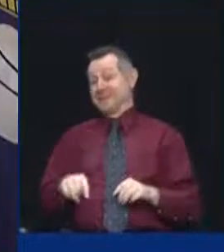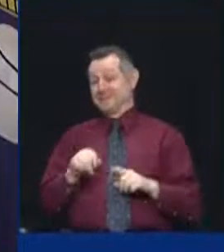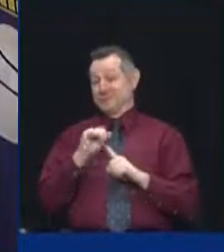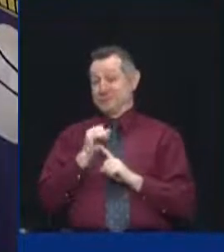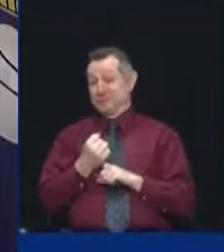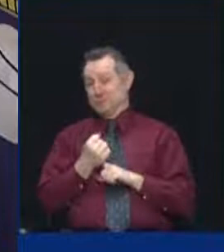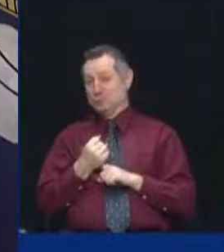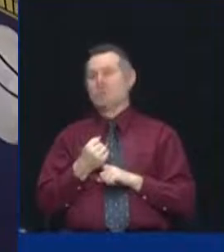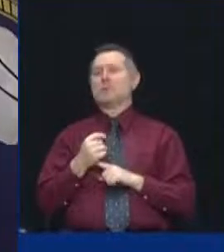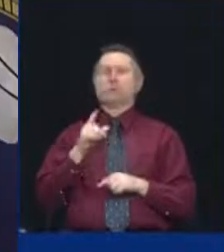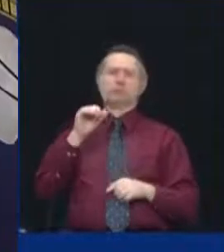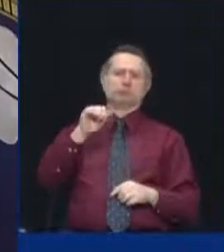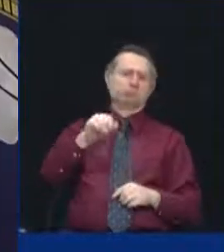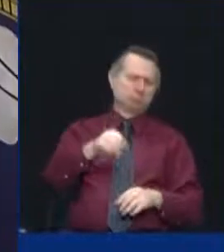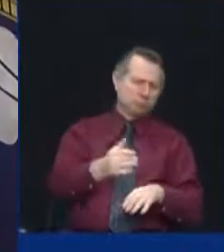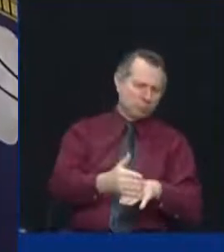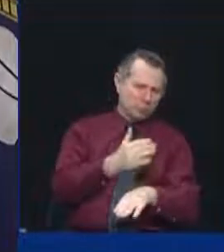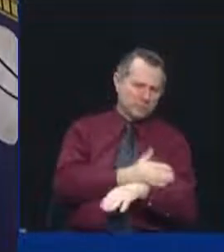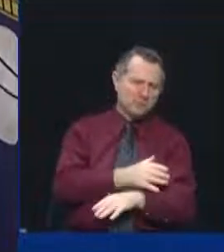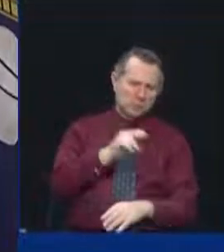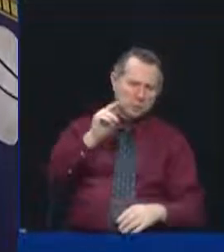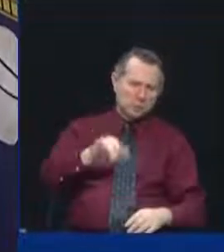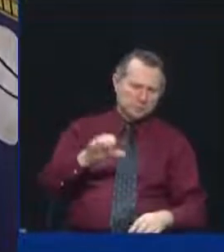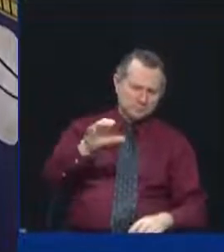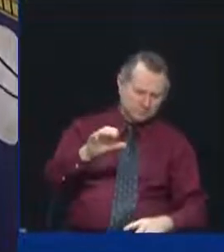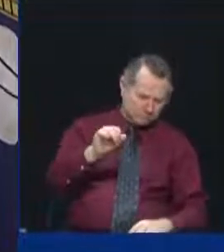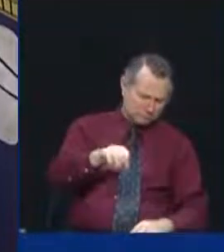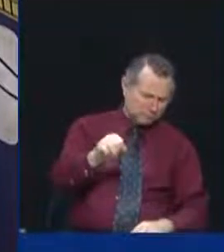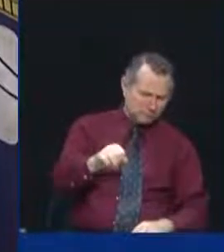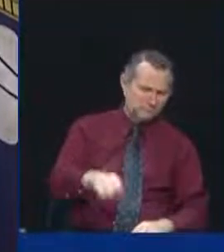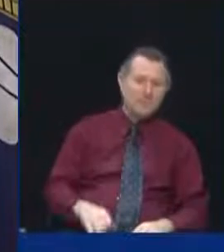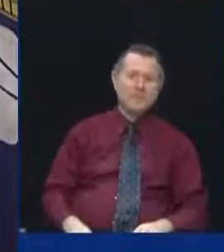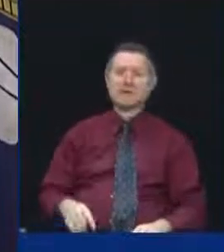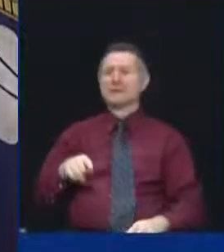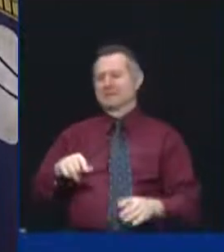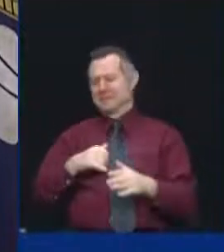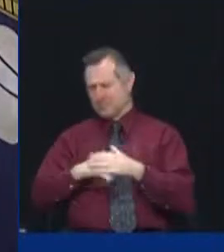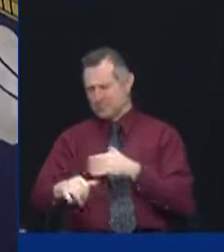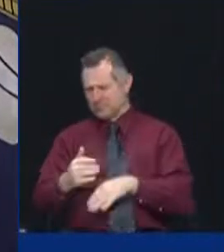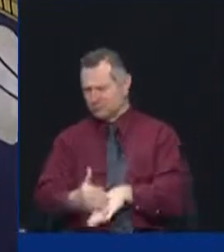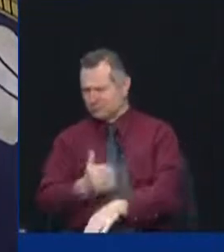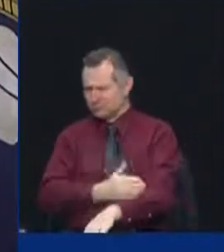better in New York City and in the subway system.